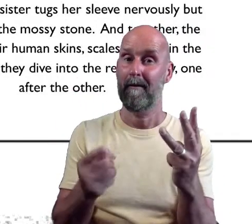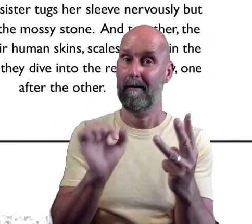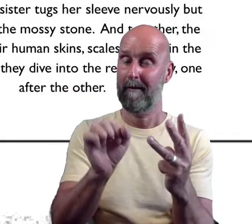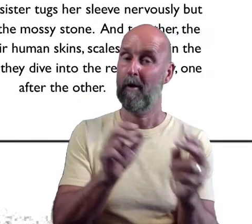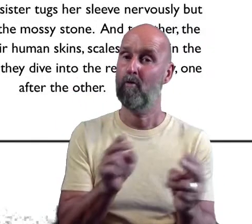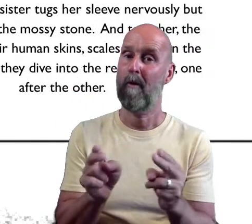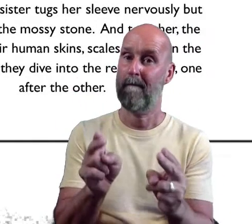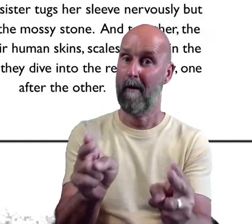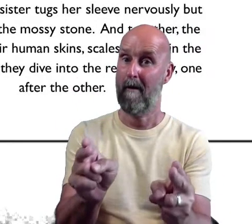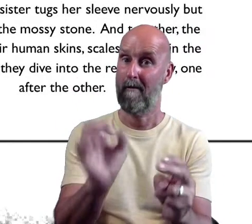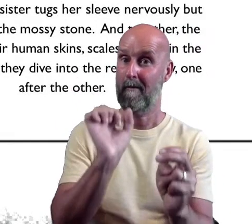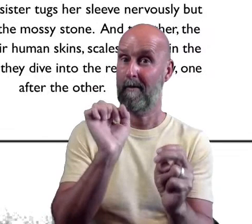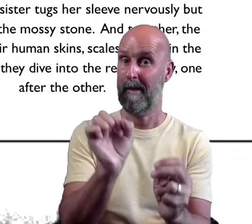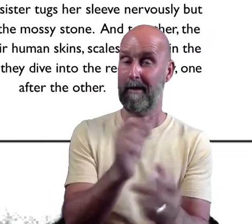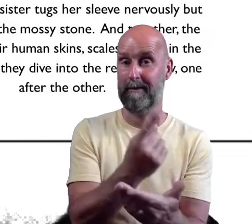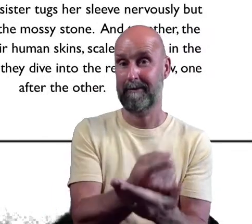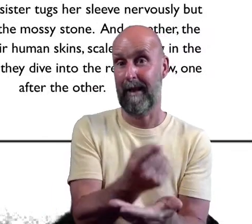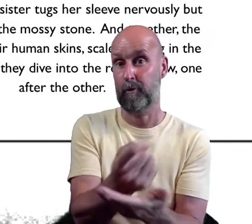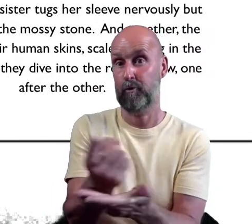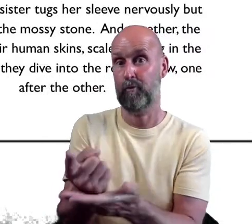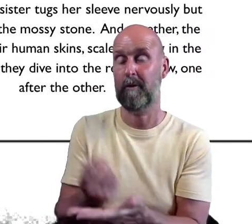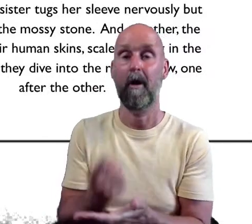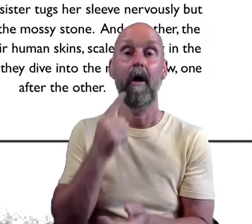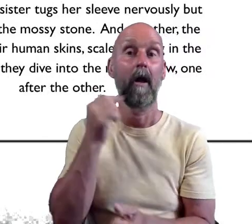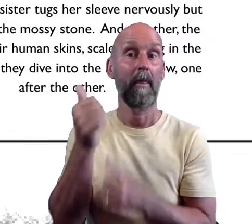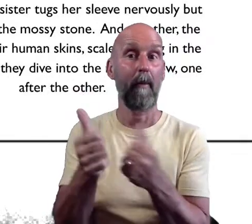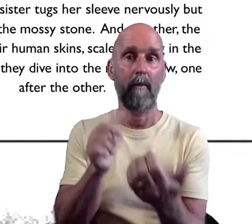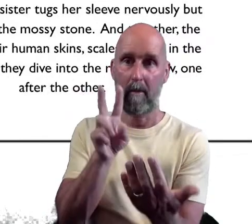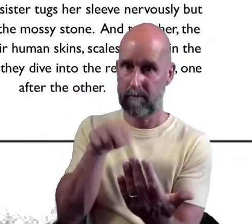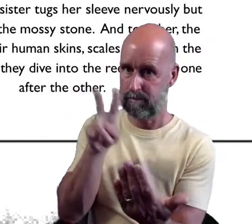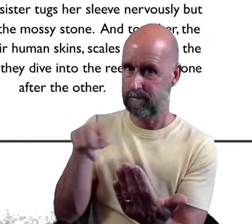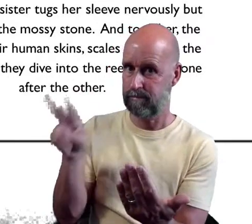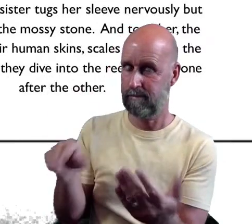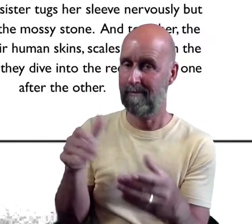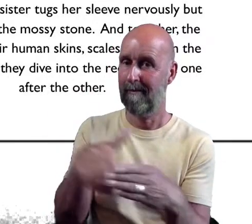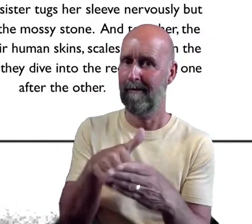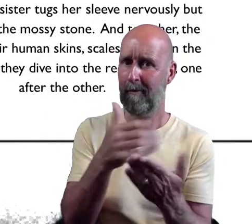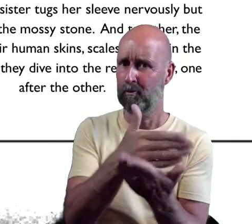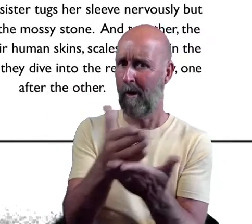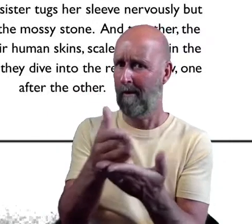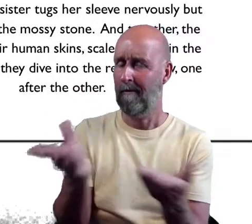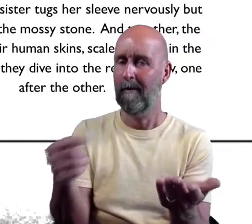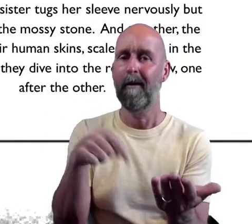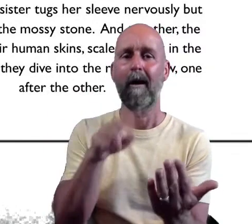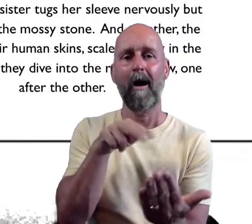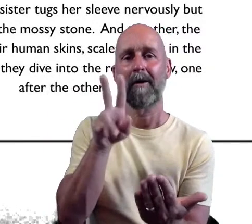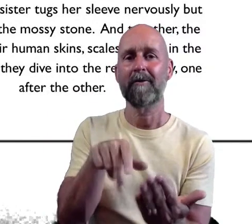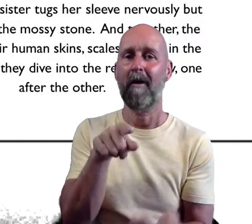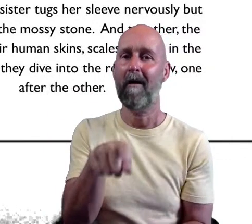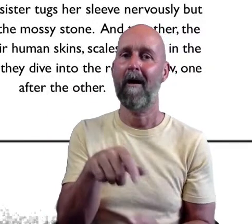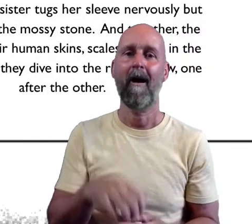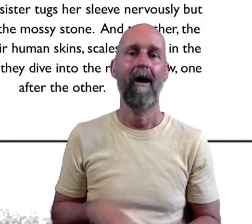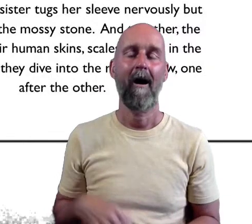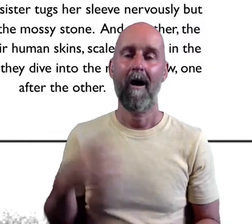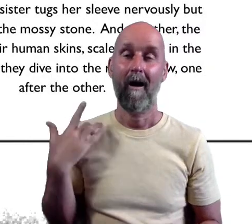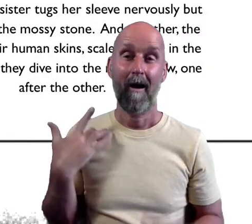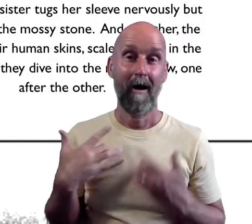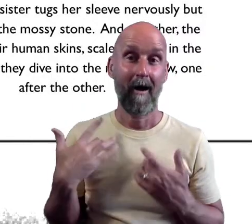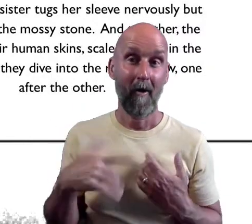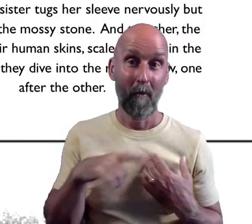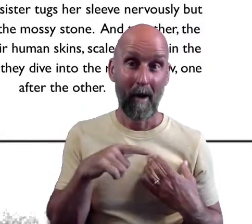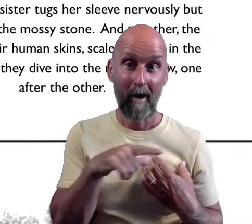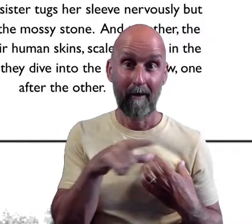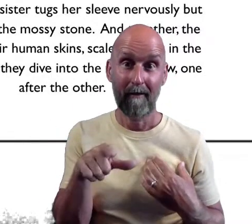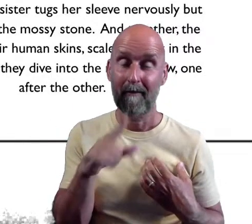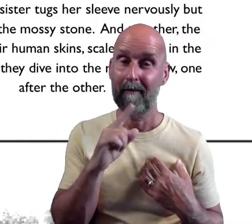Canterbury. And it was one of the most popular stories shared in the game. And when I saw this, it just made me so excited by the idea that you can tell a